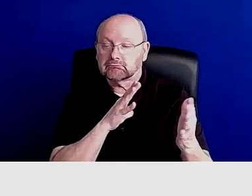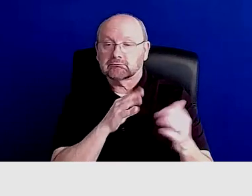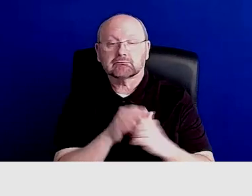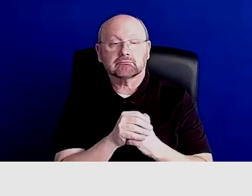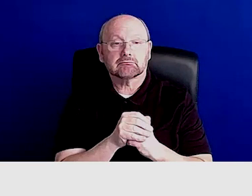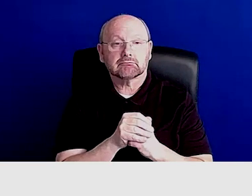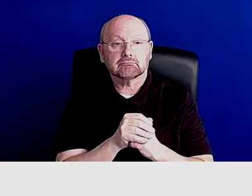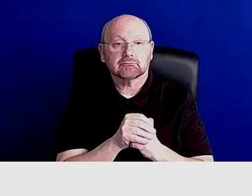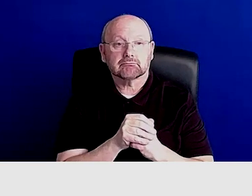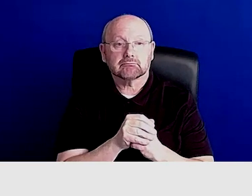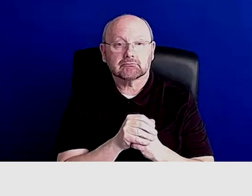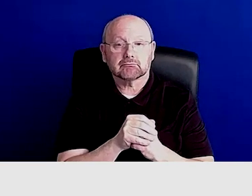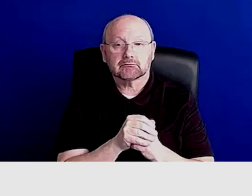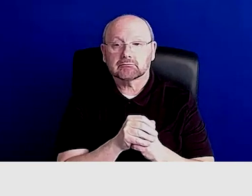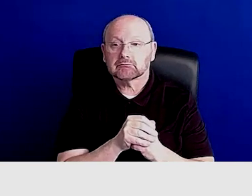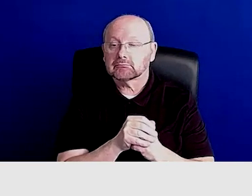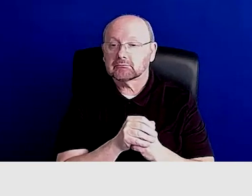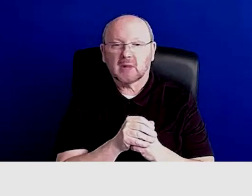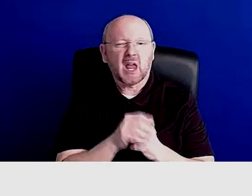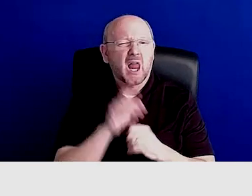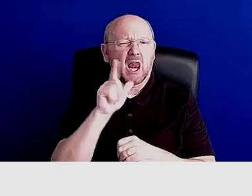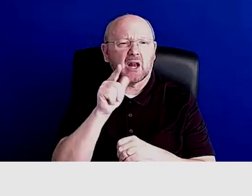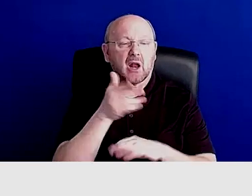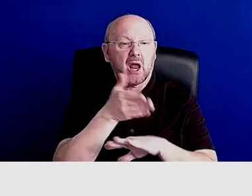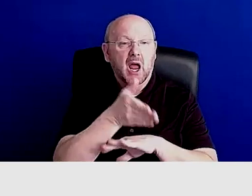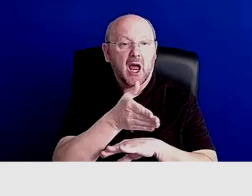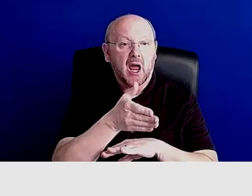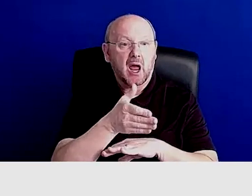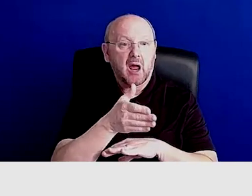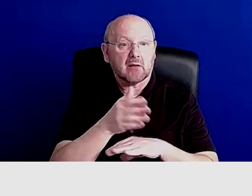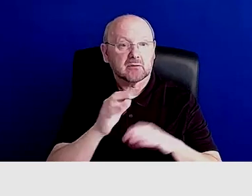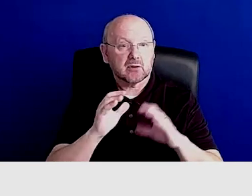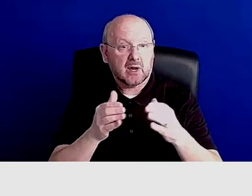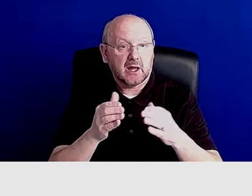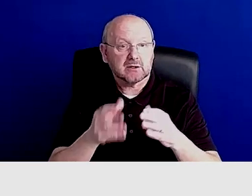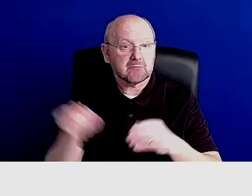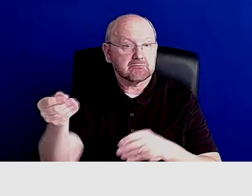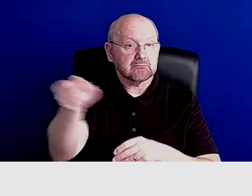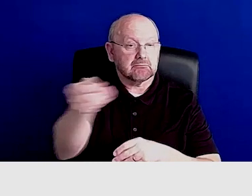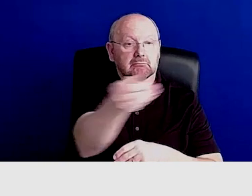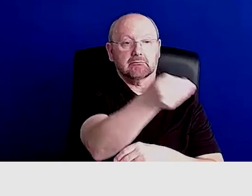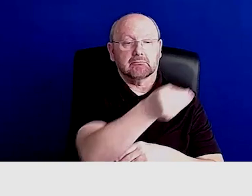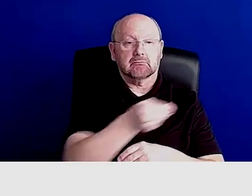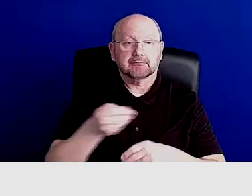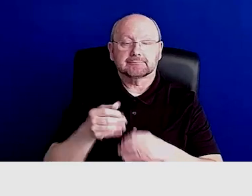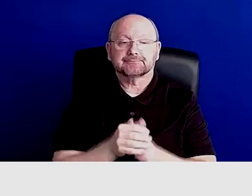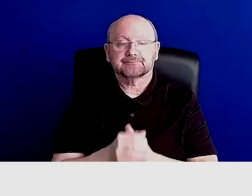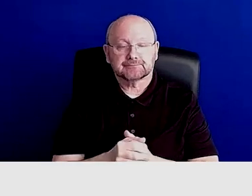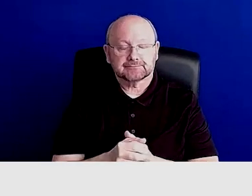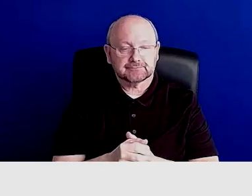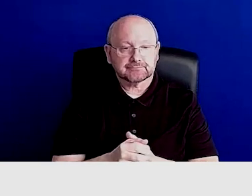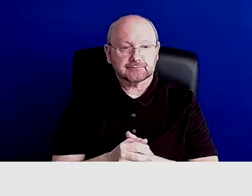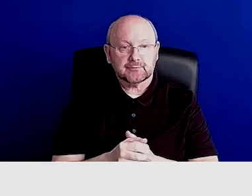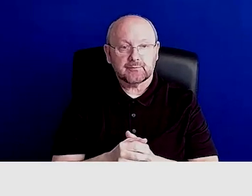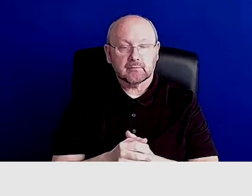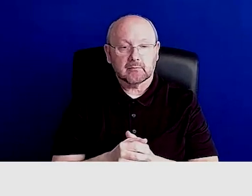If you want to, afterwards, we can maybe pass it around. So basically what it is I